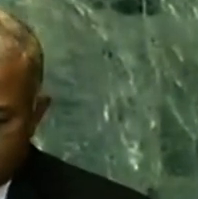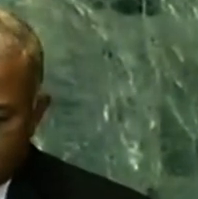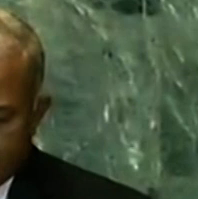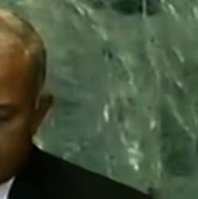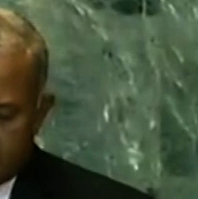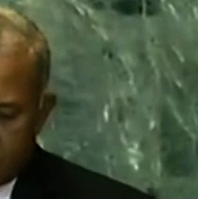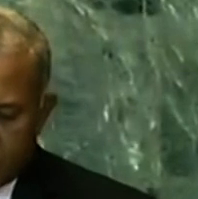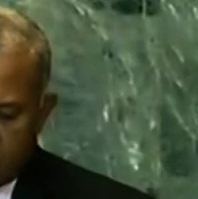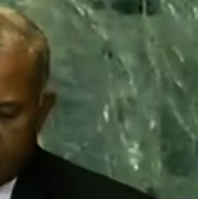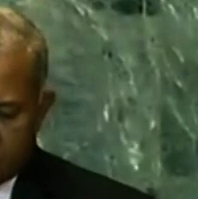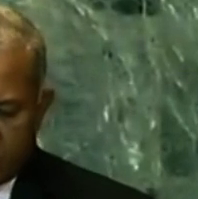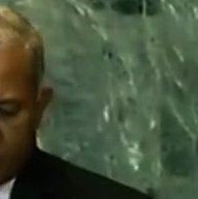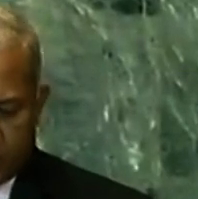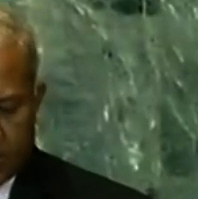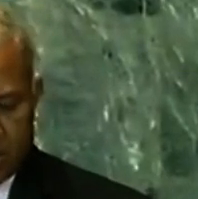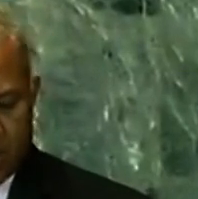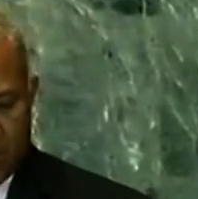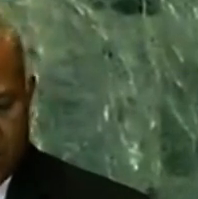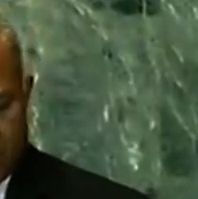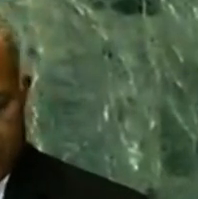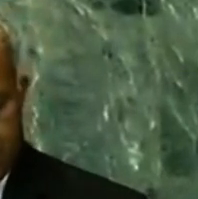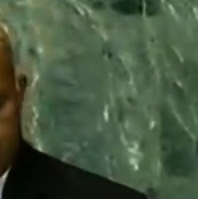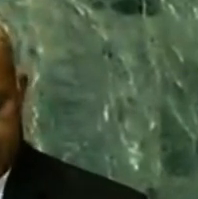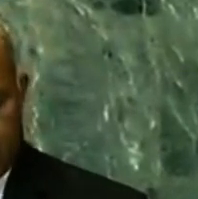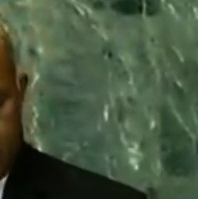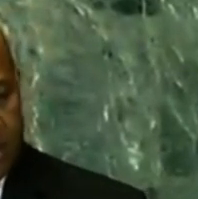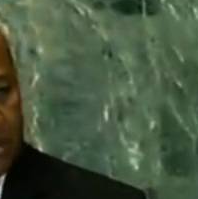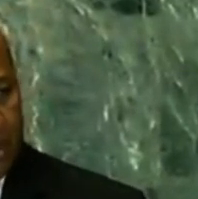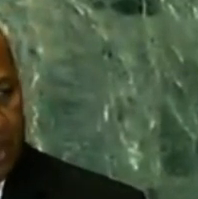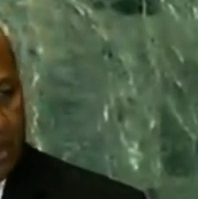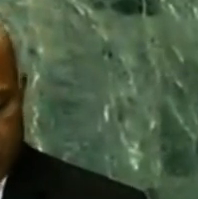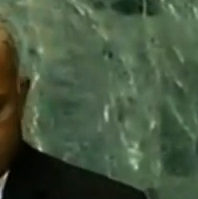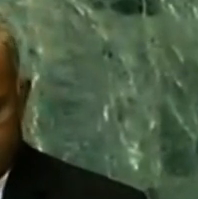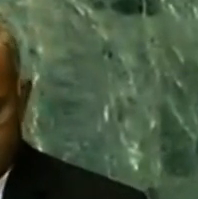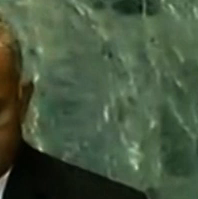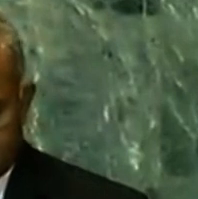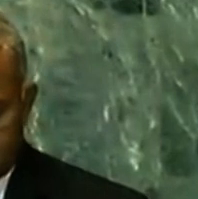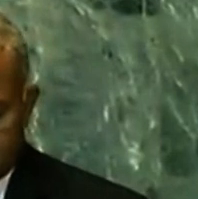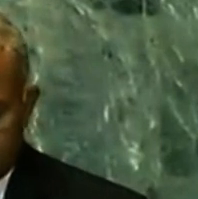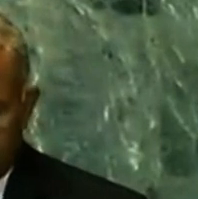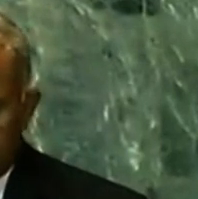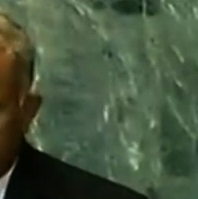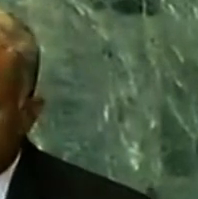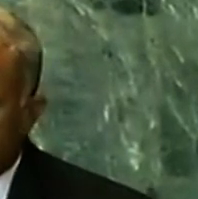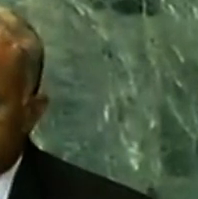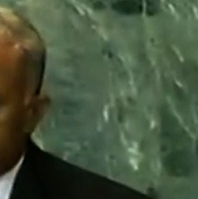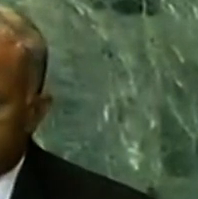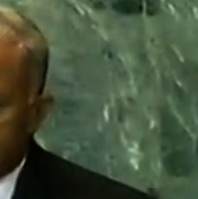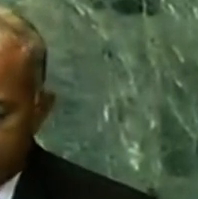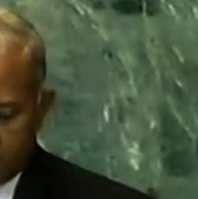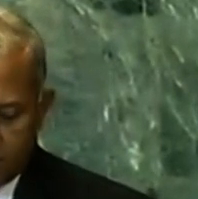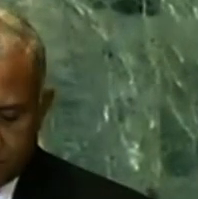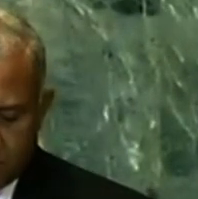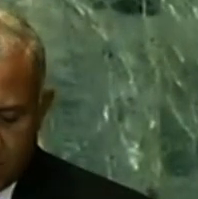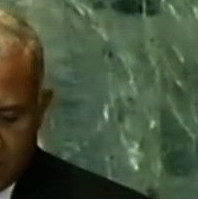Fijians will go to elections in 2014 on the basis of common and equal suffrage. This will be